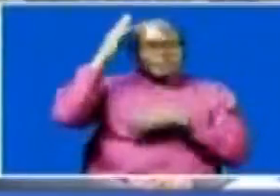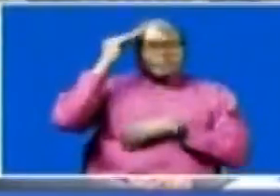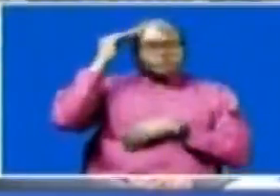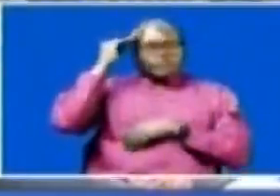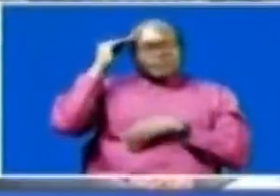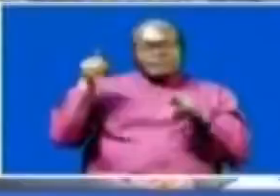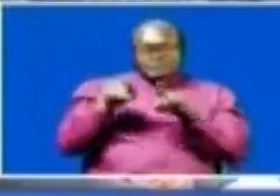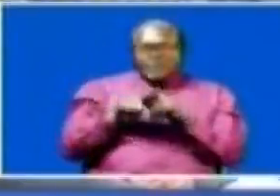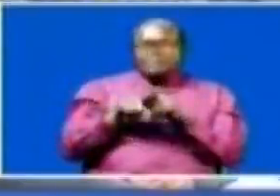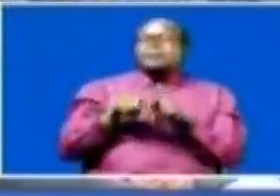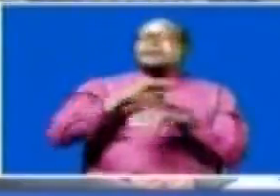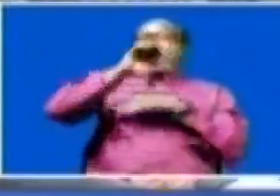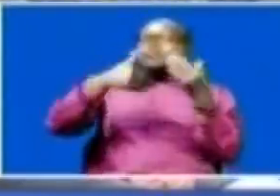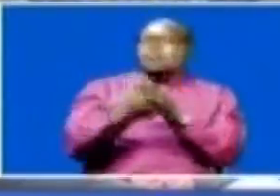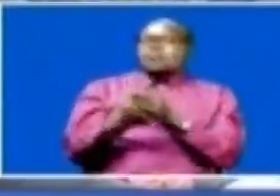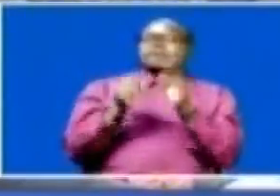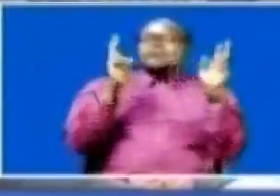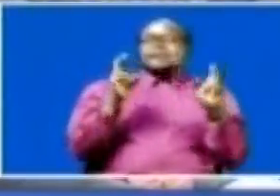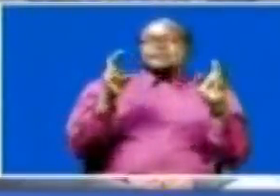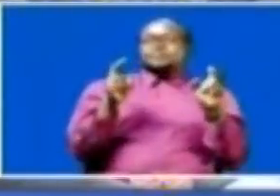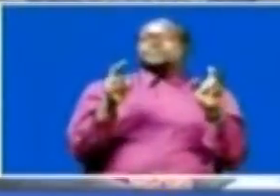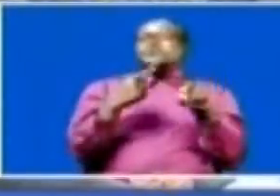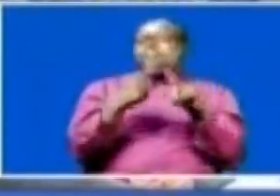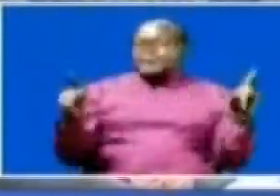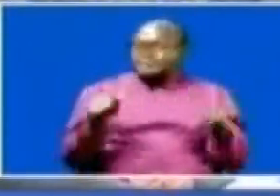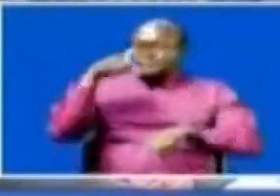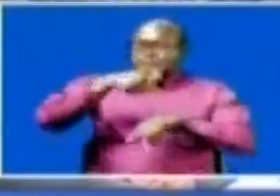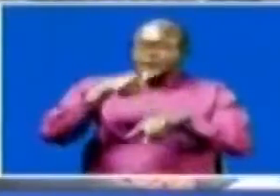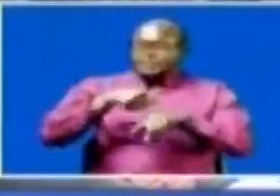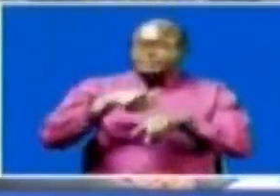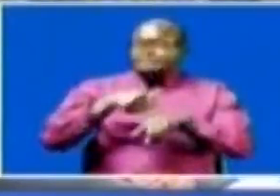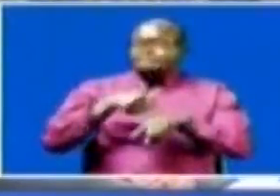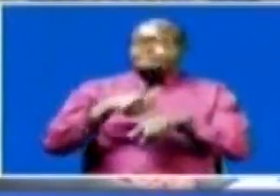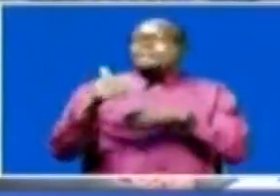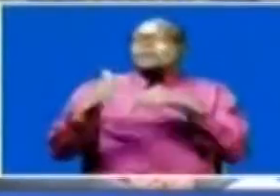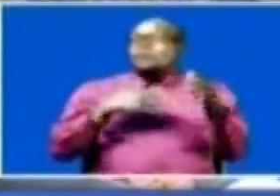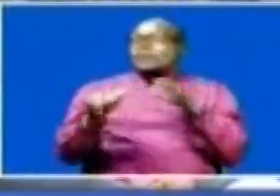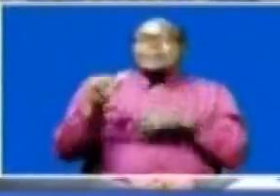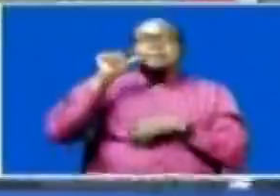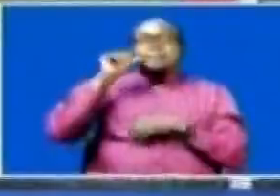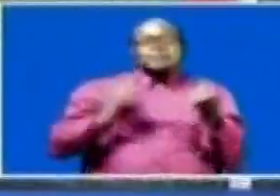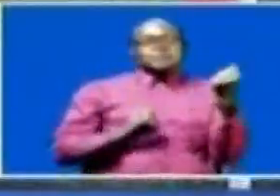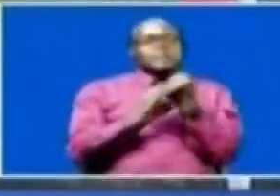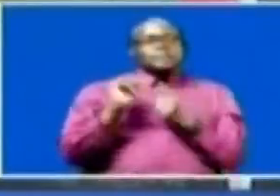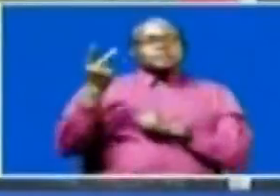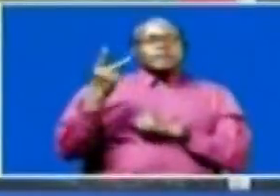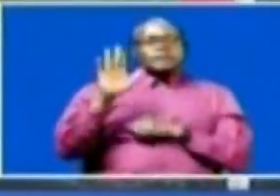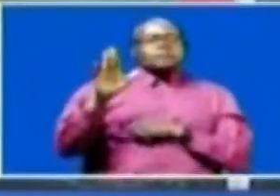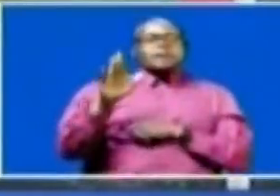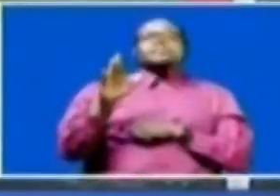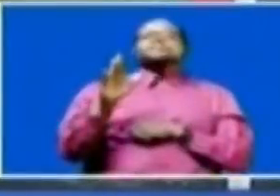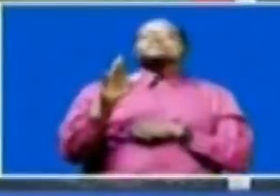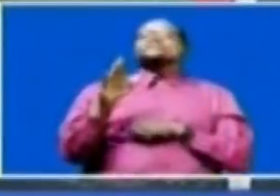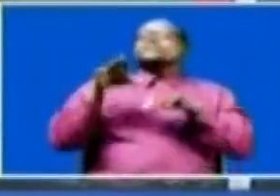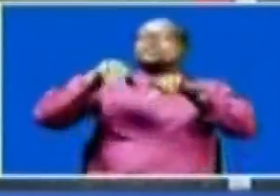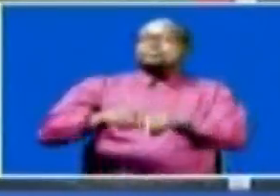same script on almost all issues. But when it came to whether Britain will support Kenya on her bid to secure